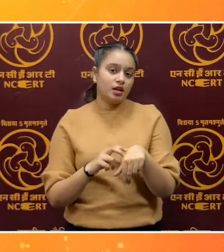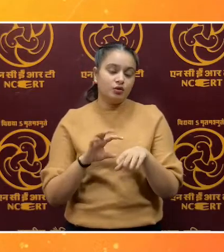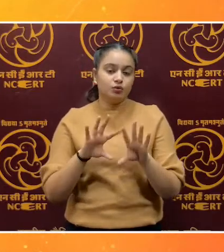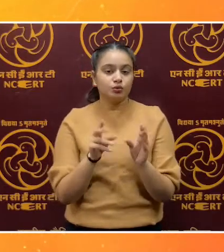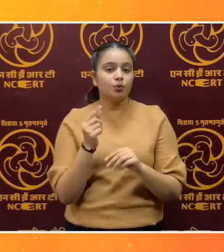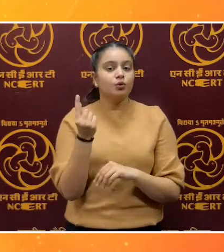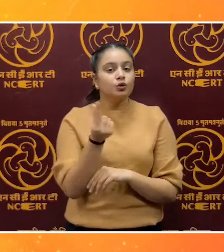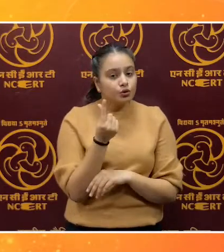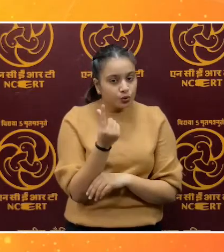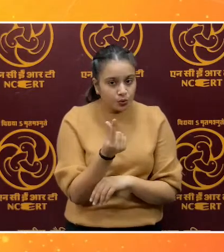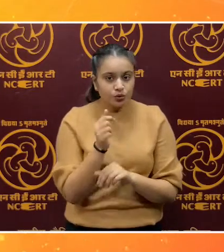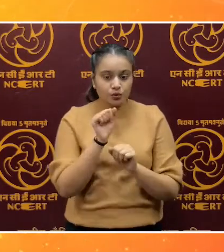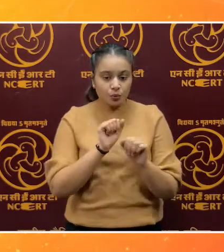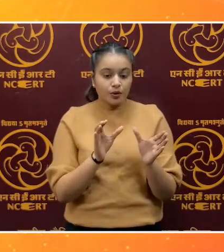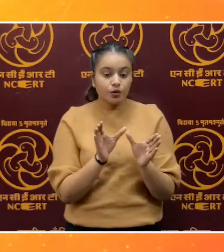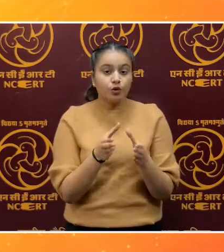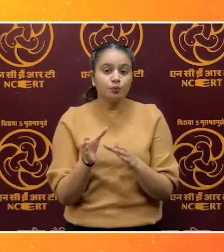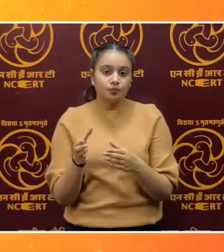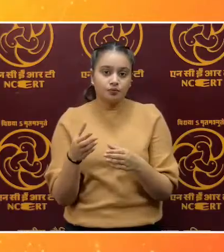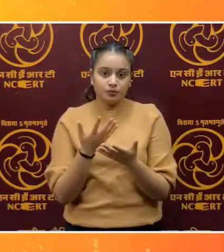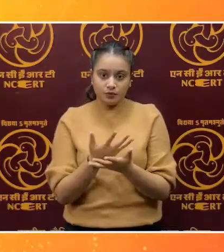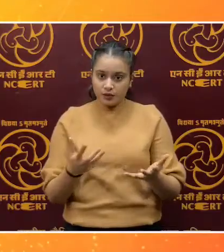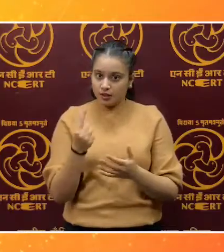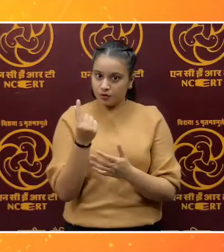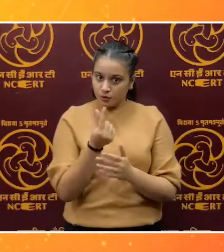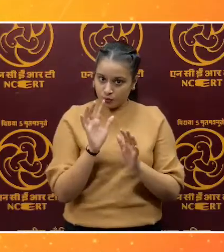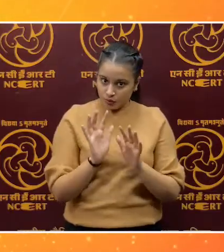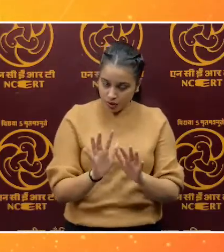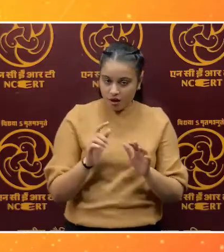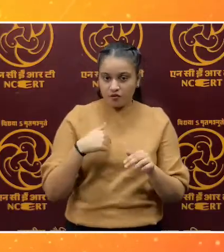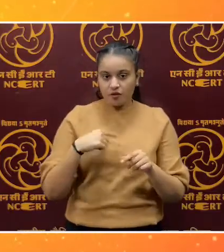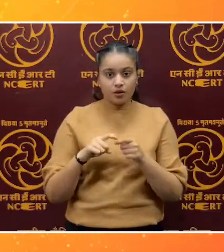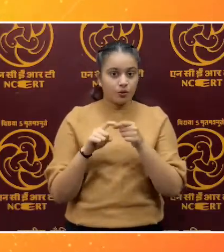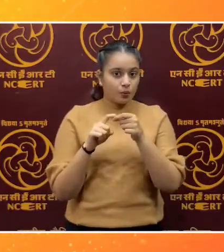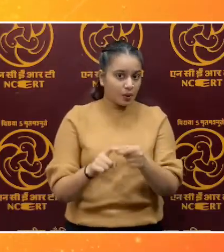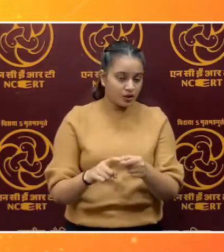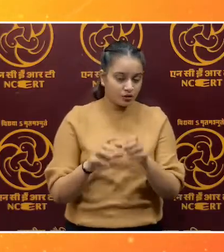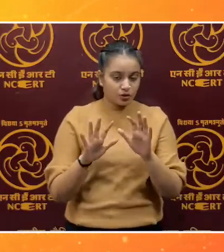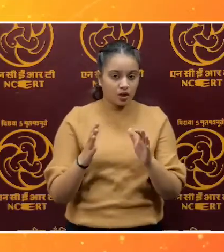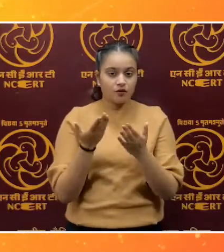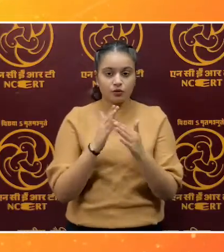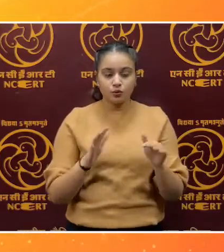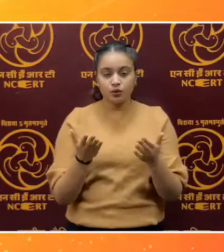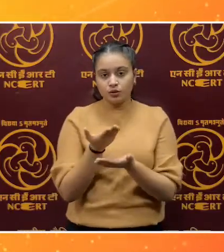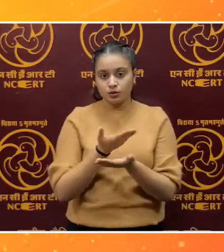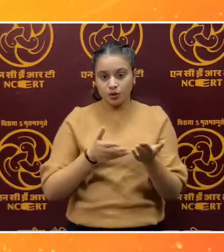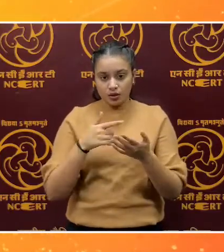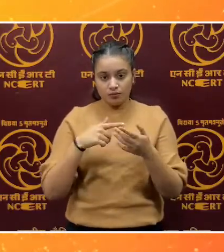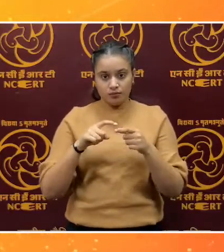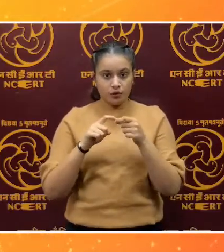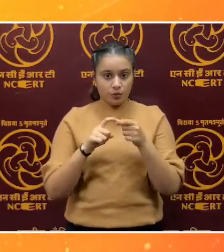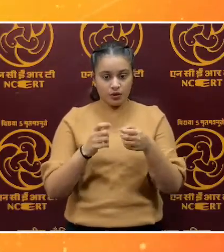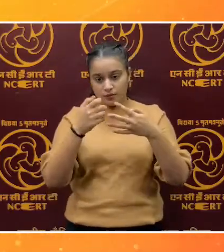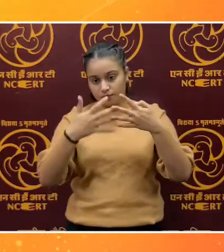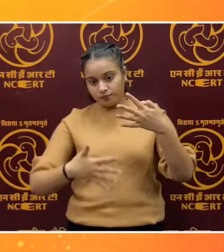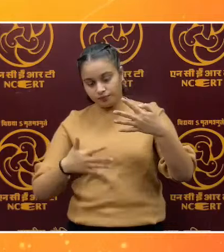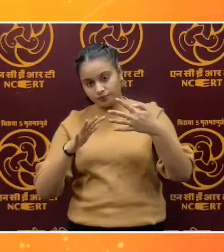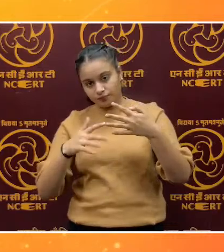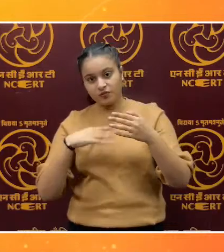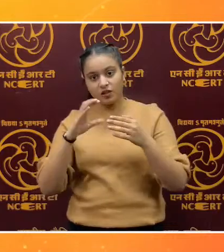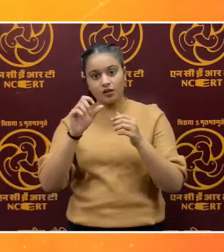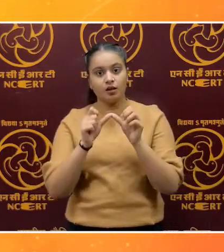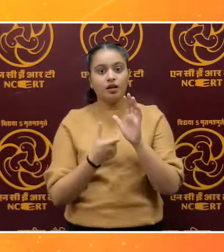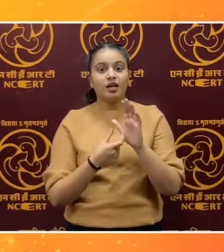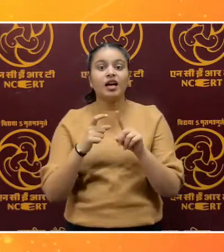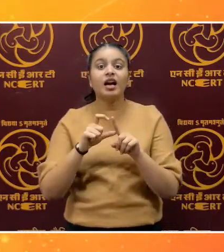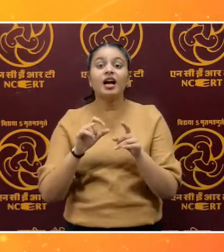use for the a group of things, right? So we have a question for our young learners. These are the questions, like a dash of cards we have